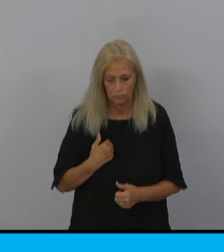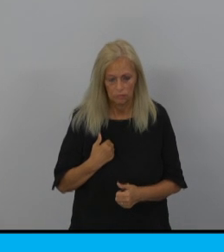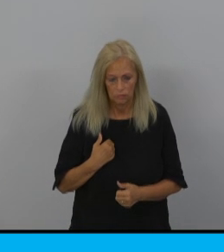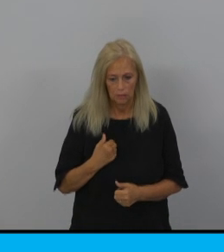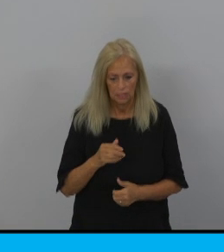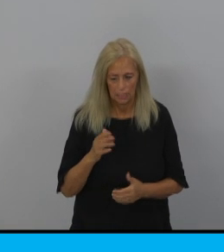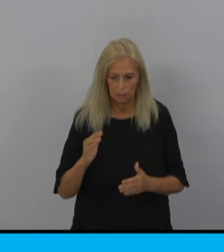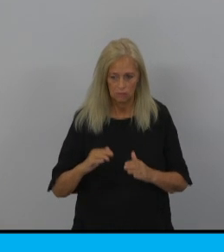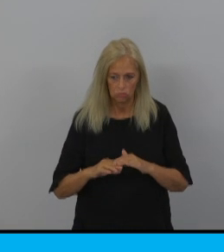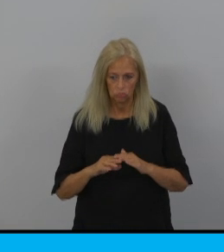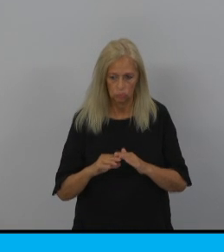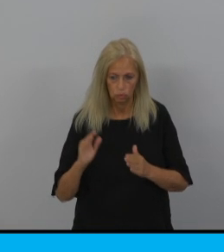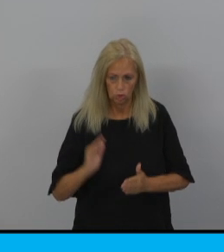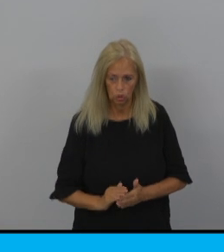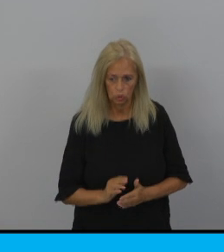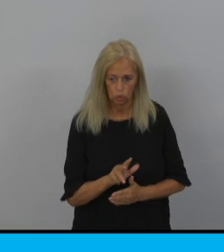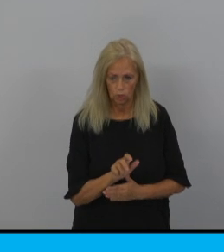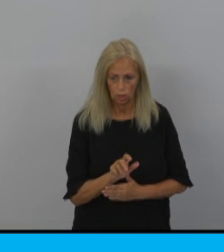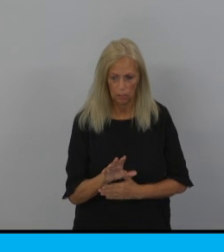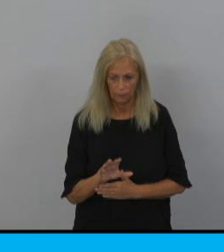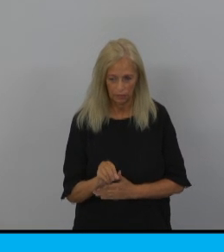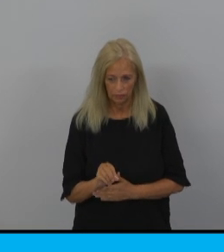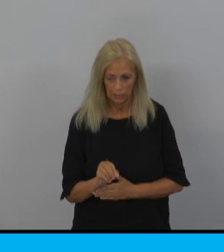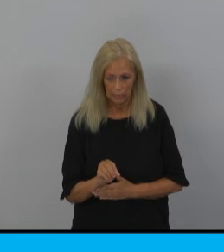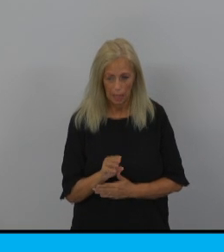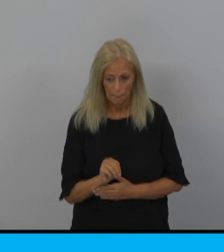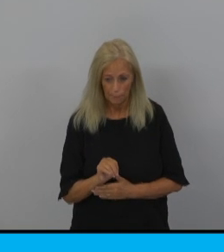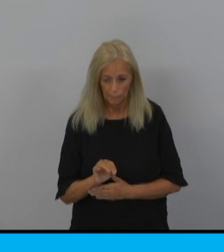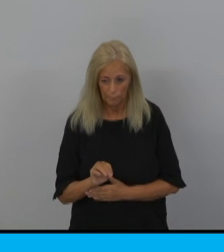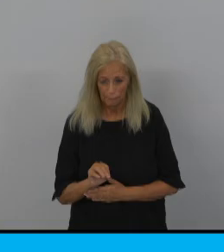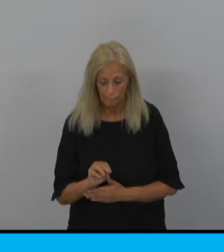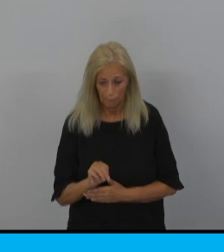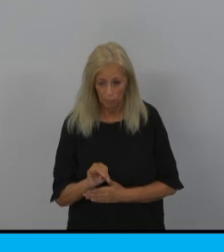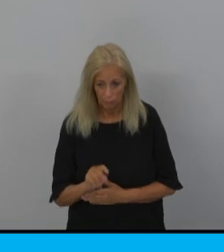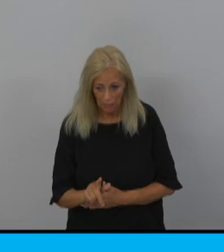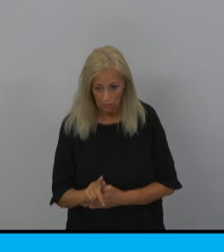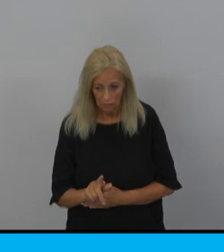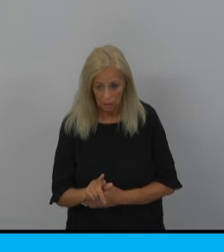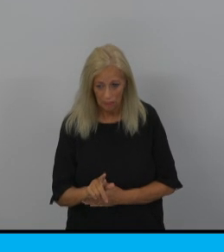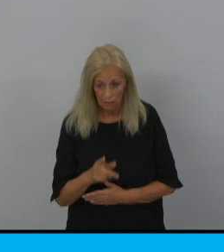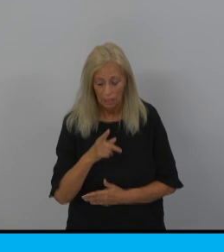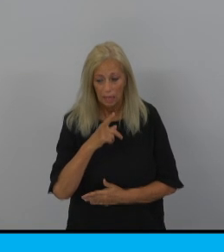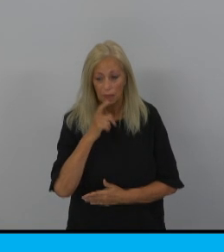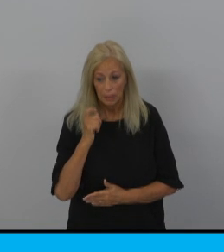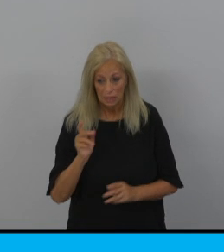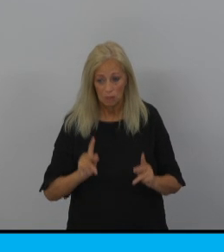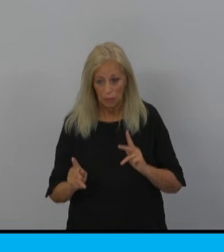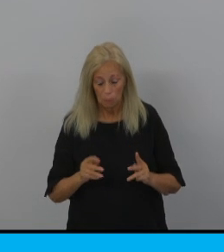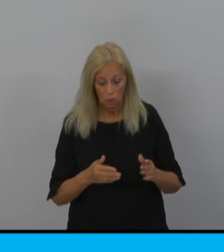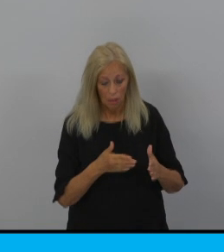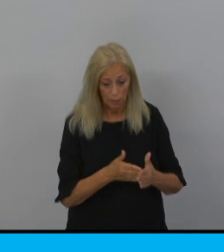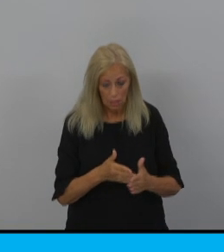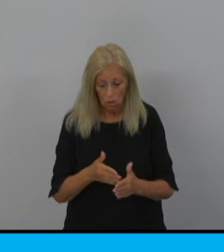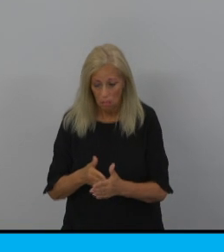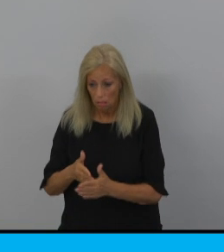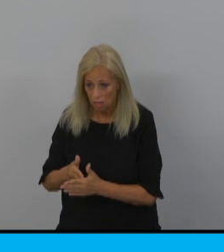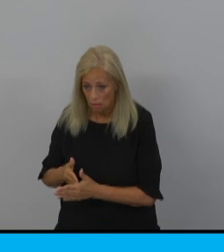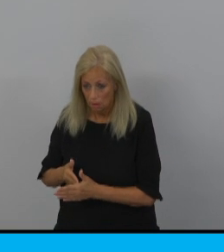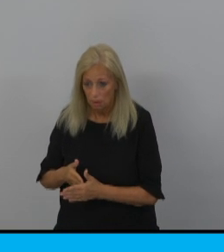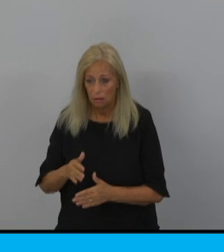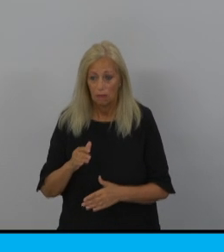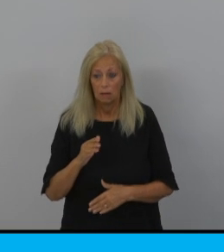about 357 million. Most of that is because of appeals that they might have between when